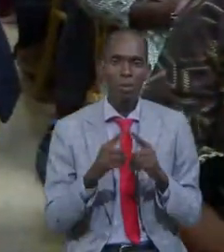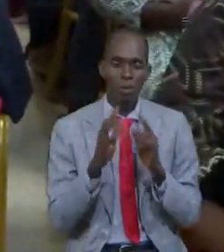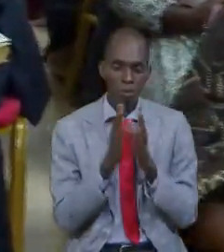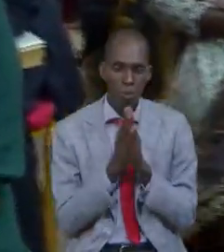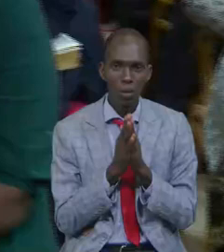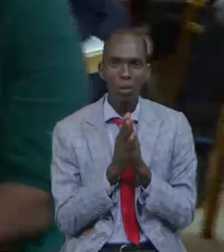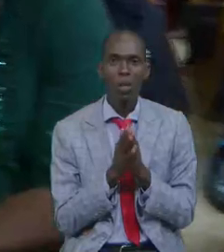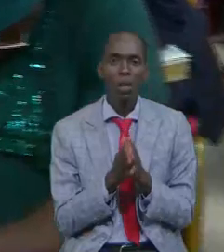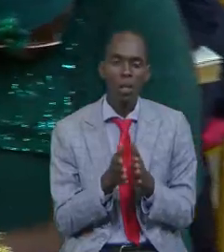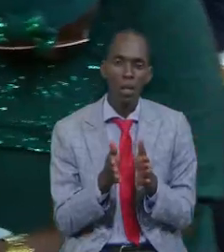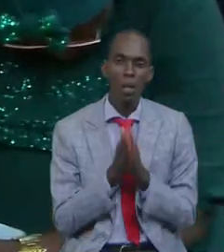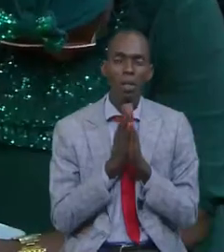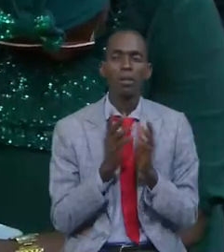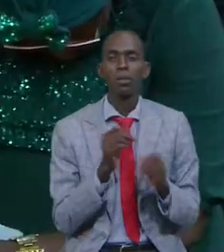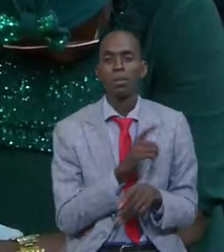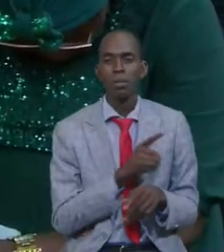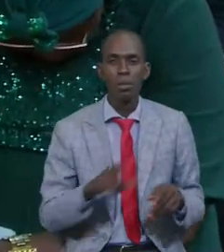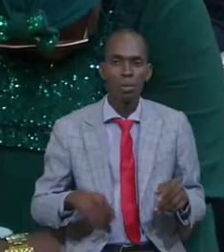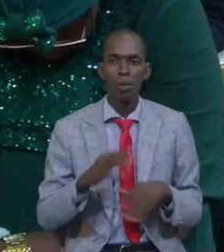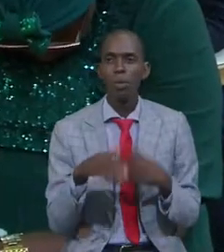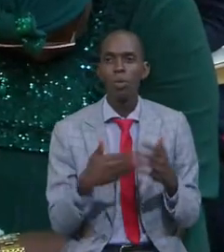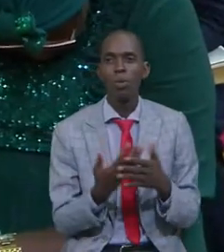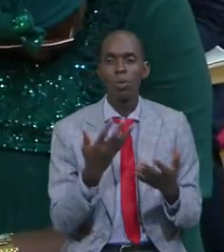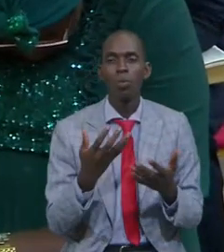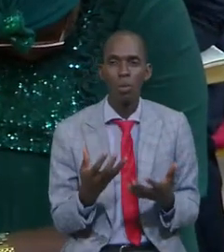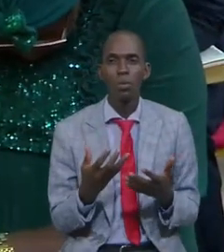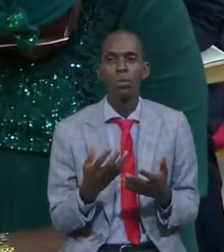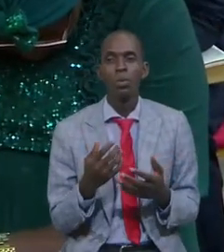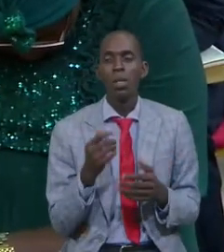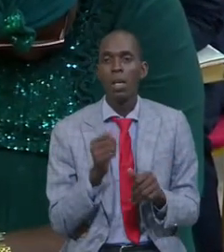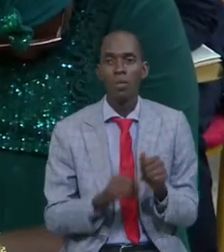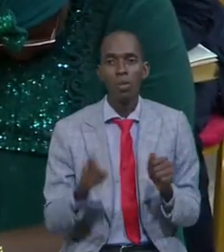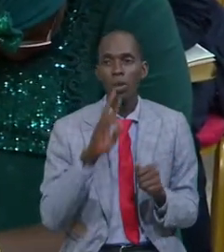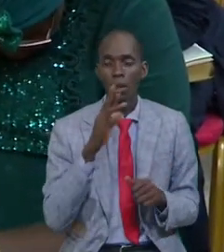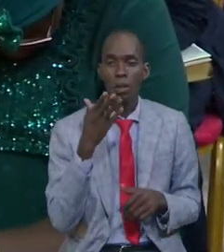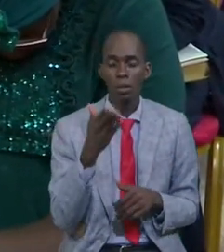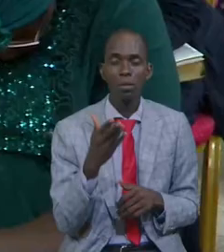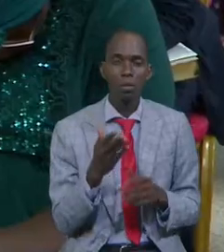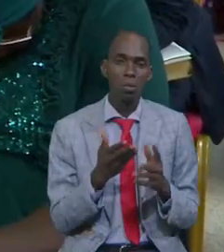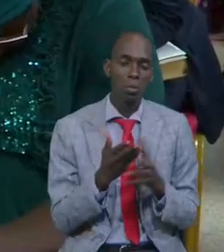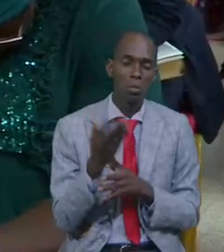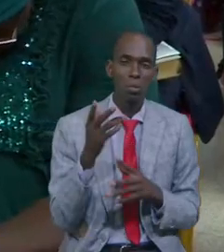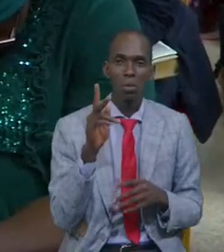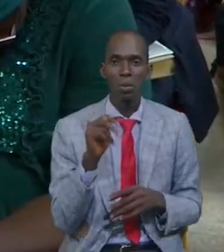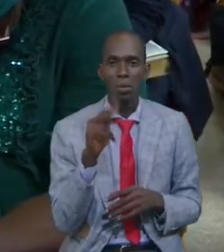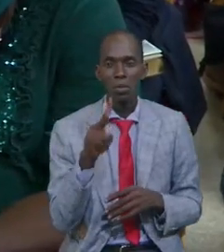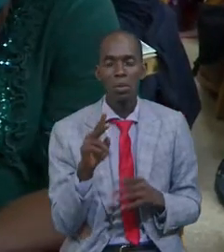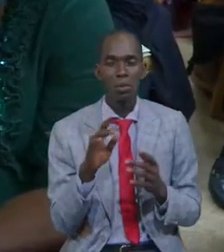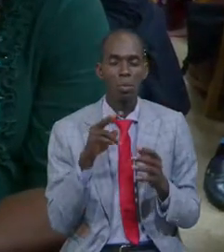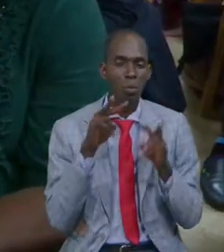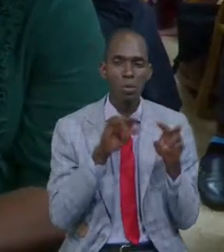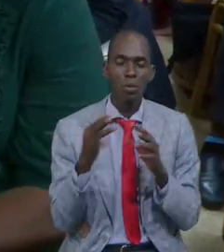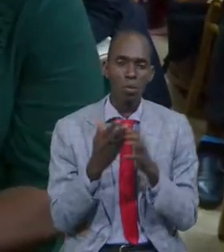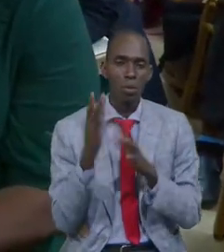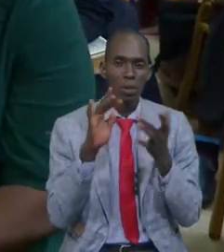Whether physically present or you are connected online, please pray and expect